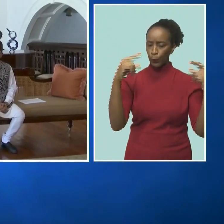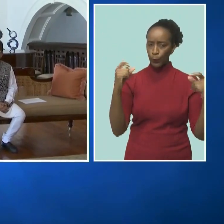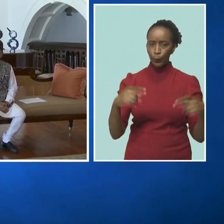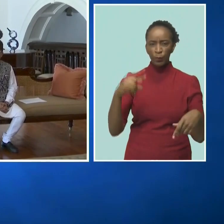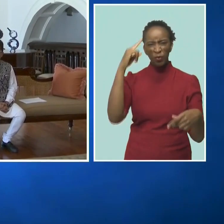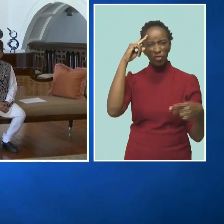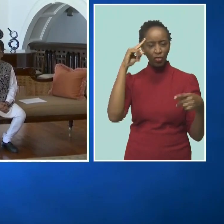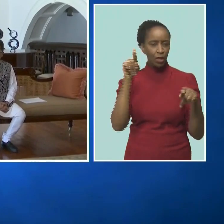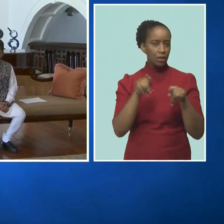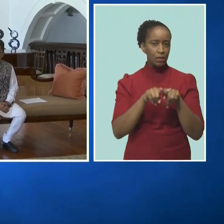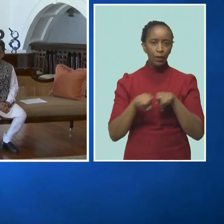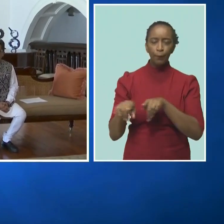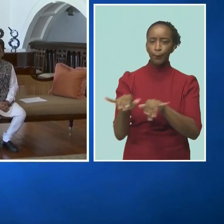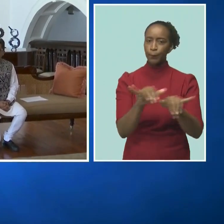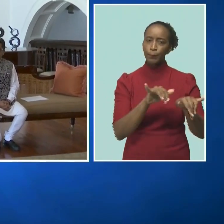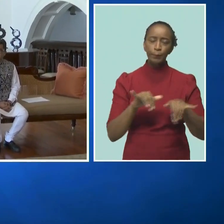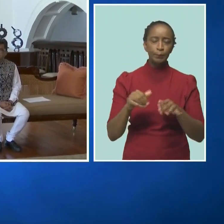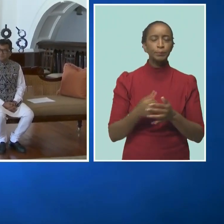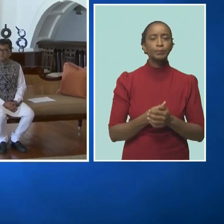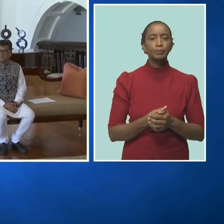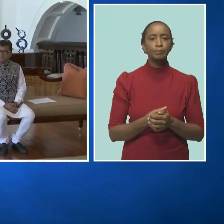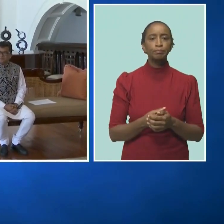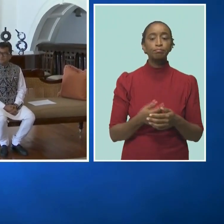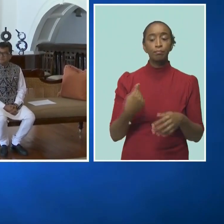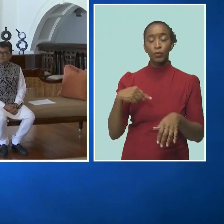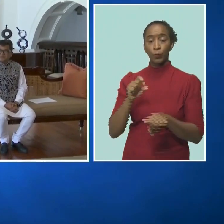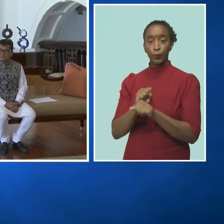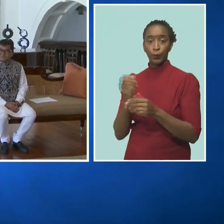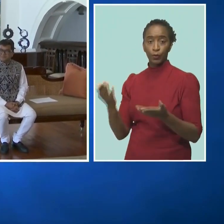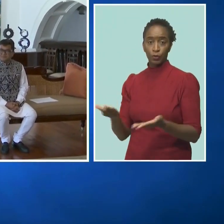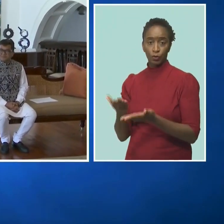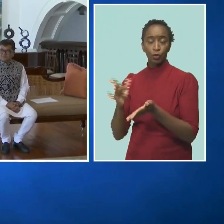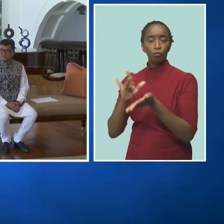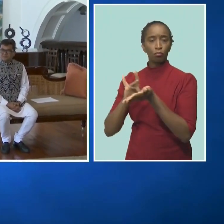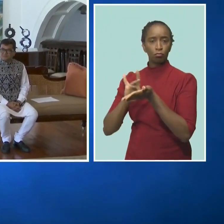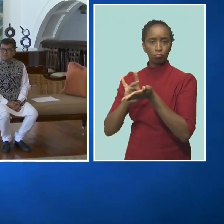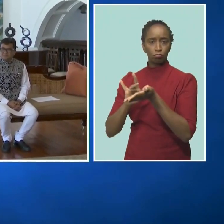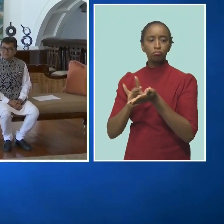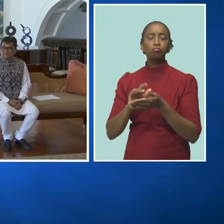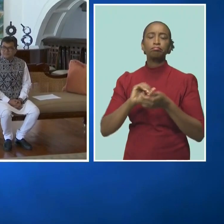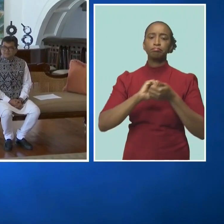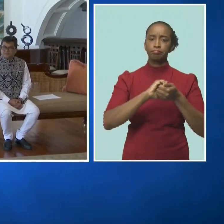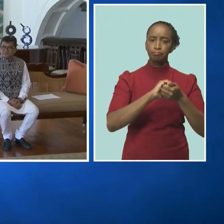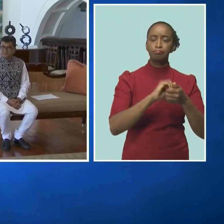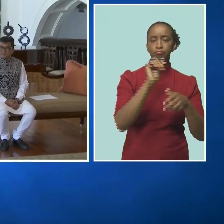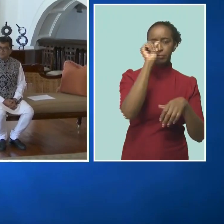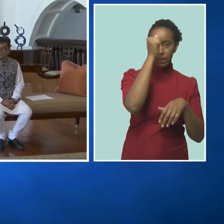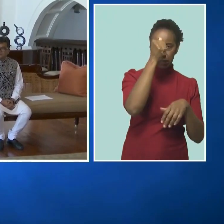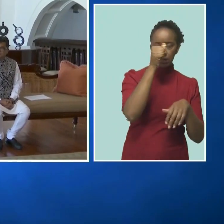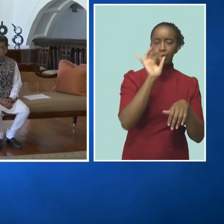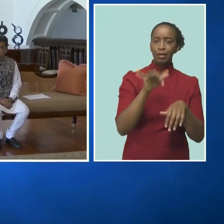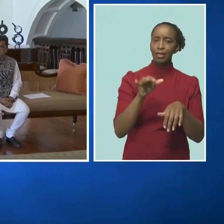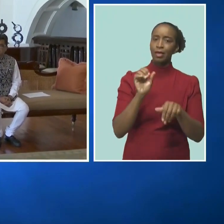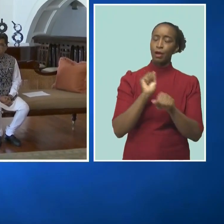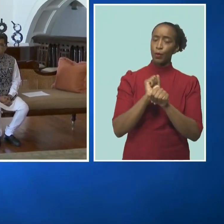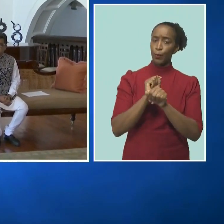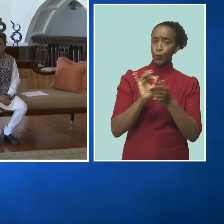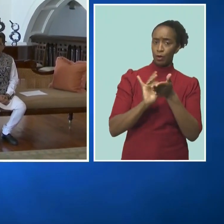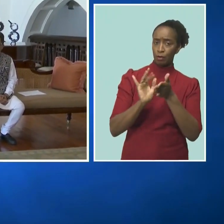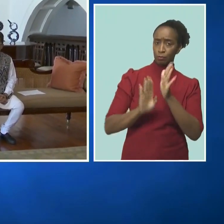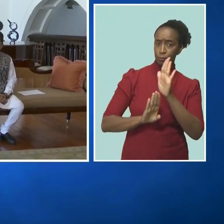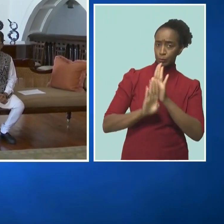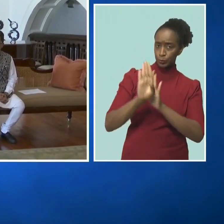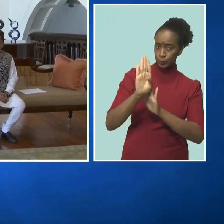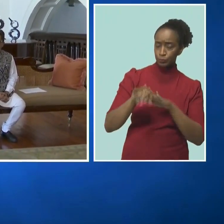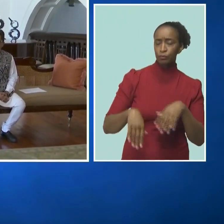this country in pharmaceuticals, and we are partnering with India in that regard, and along the regulatory